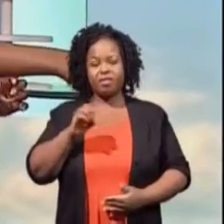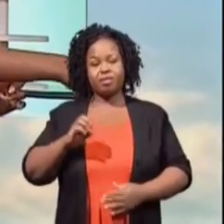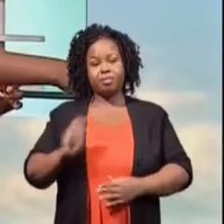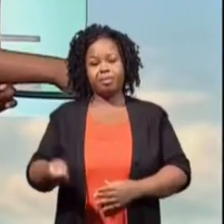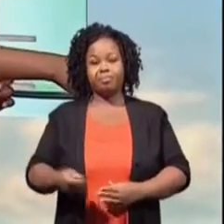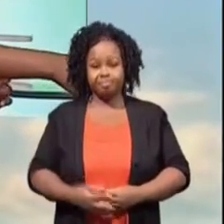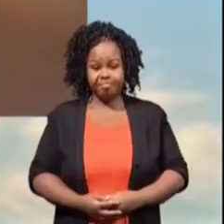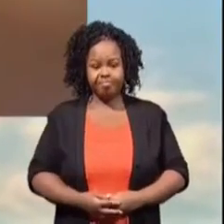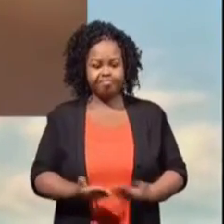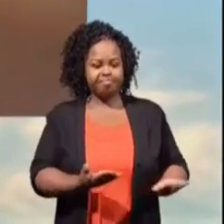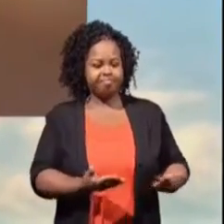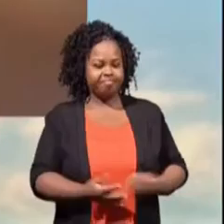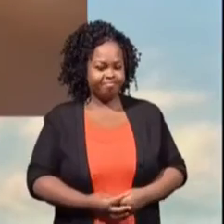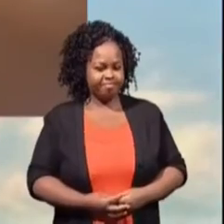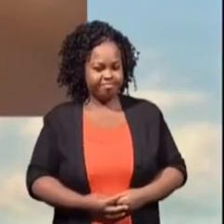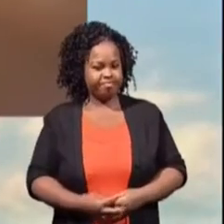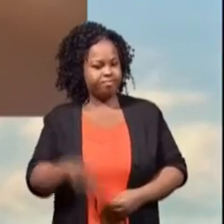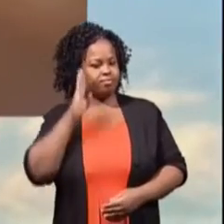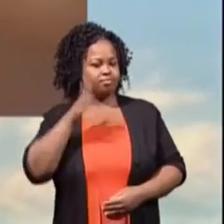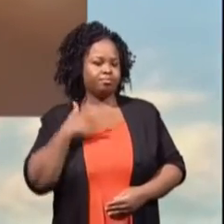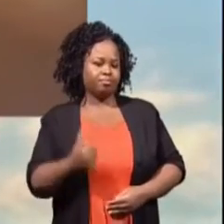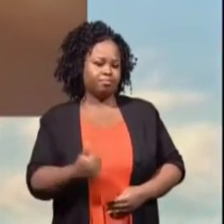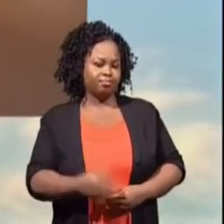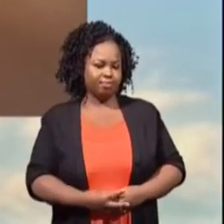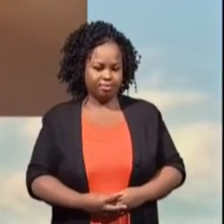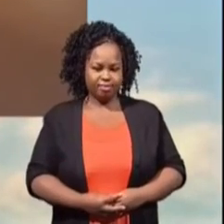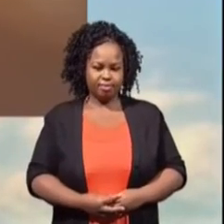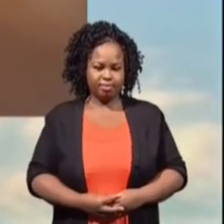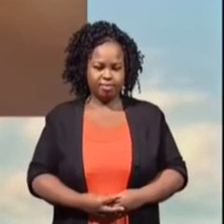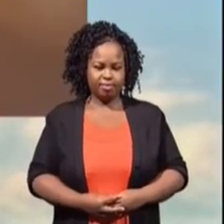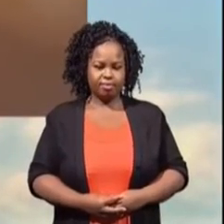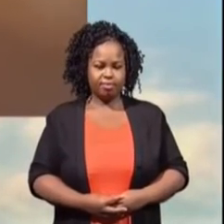Zanele. Kunjani?